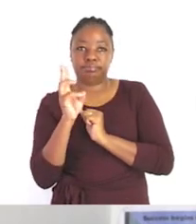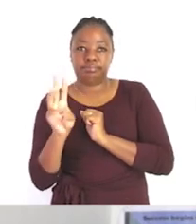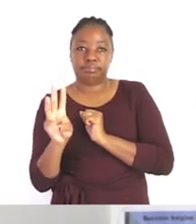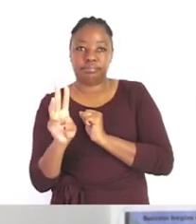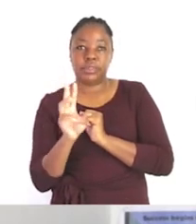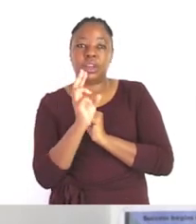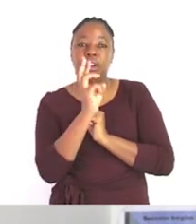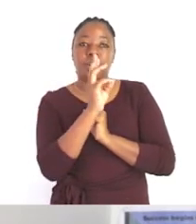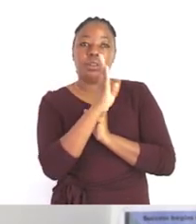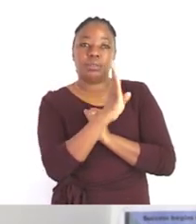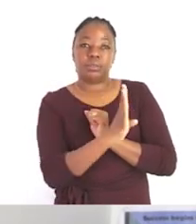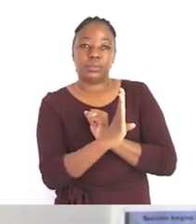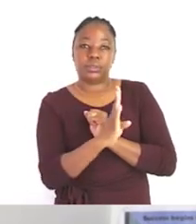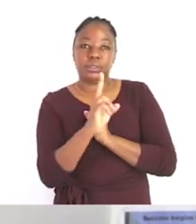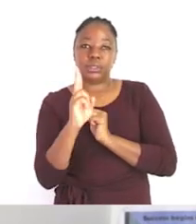42,